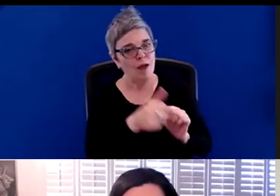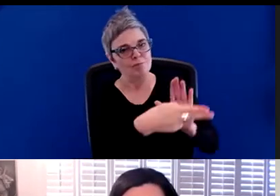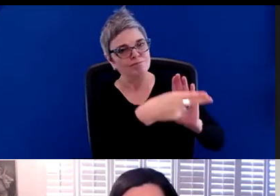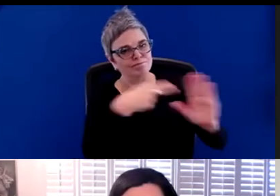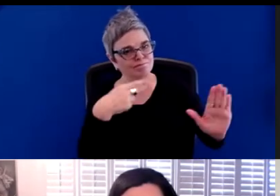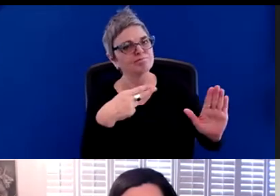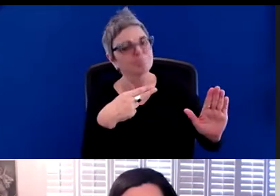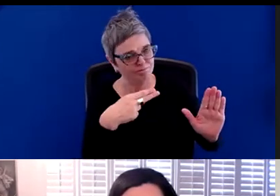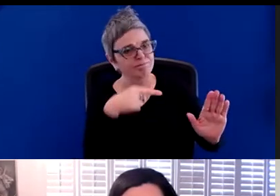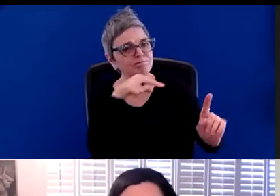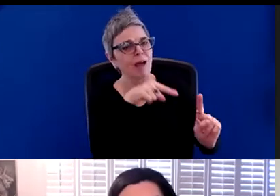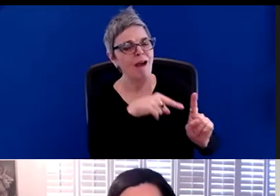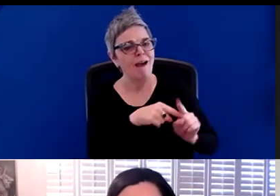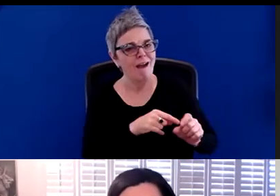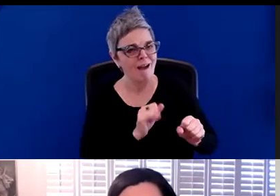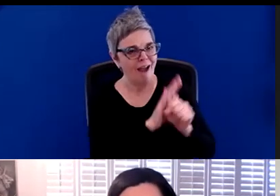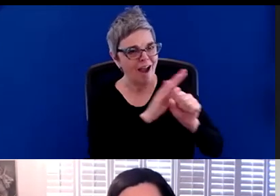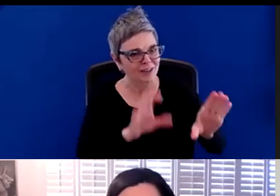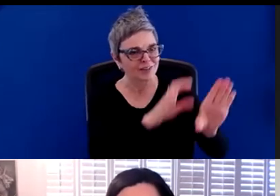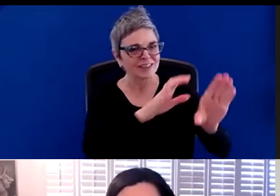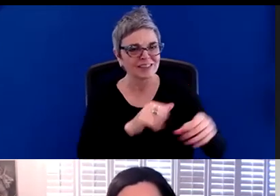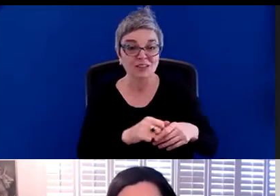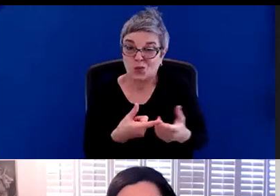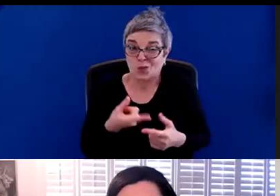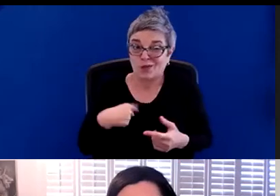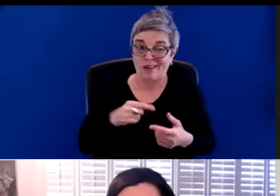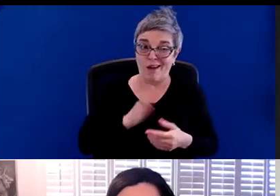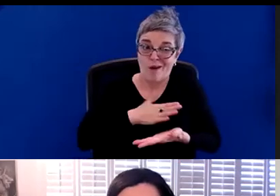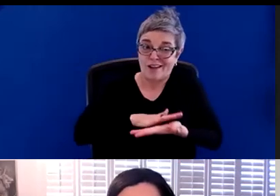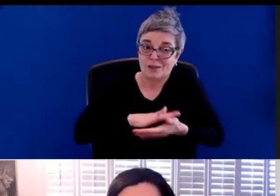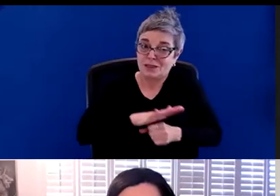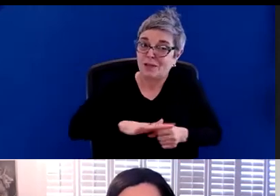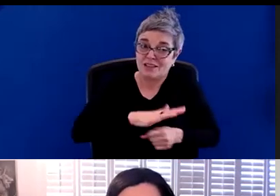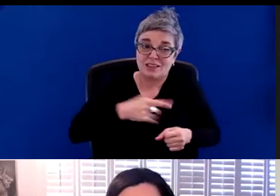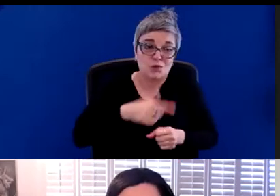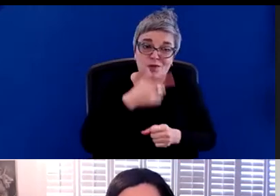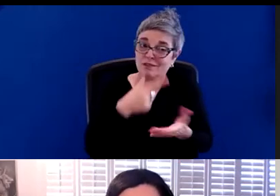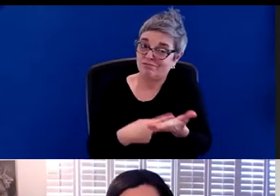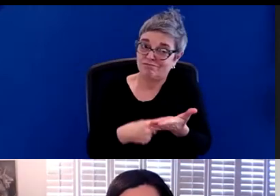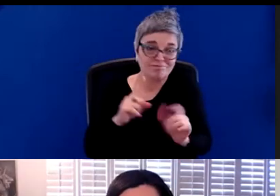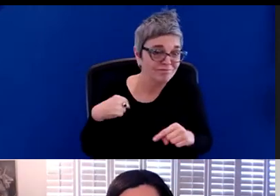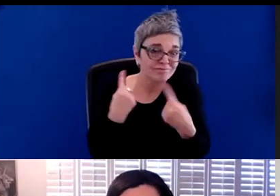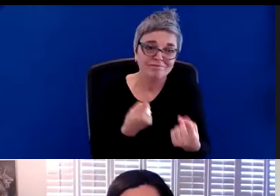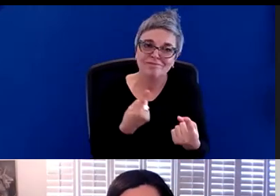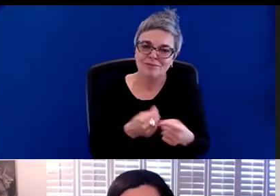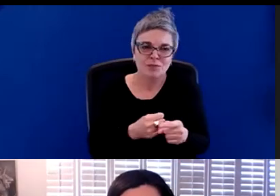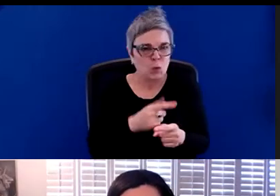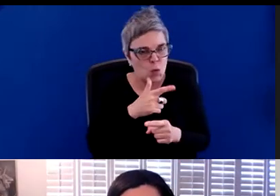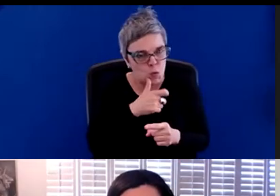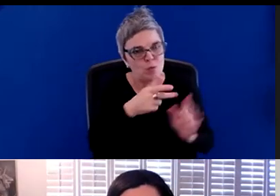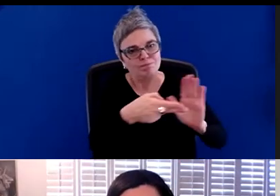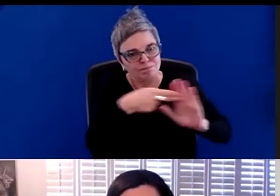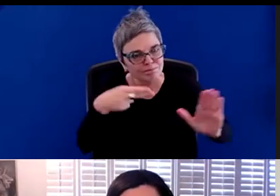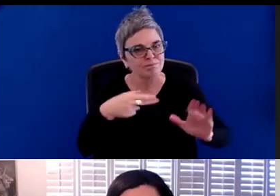social media spaces and academic spaces all the time. Going back to the idea about method